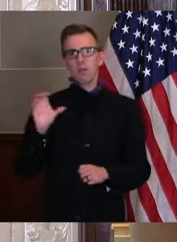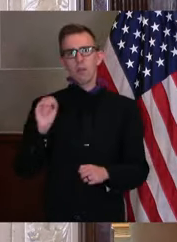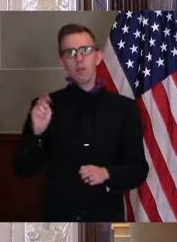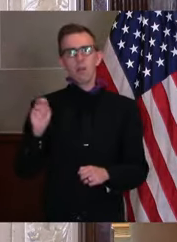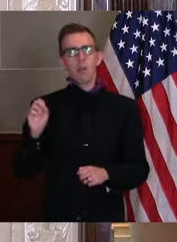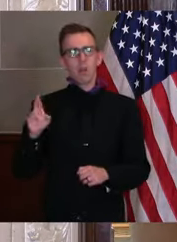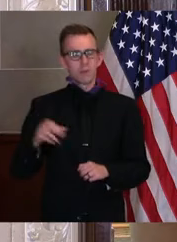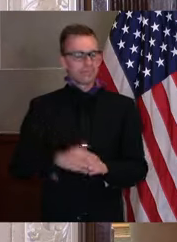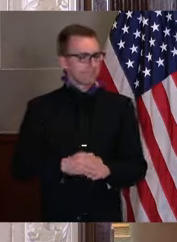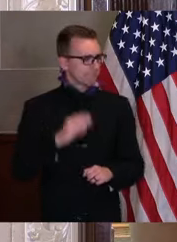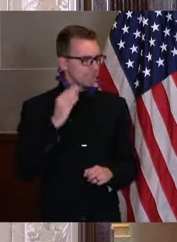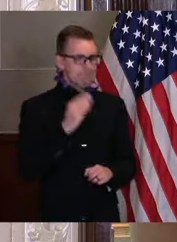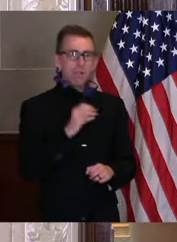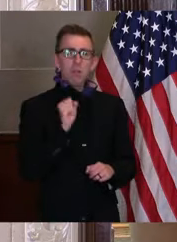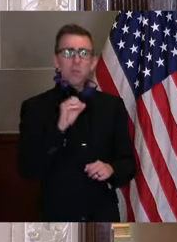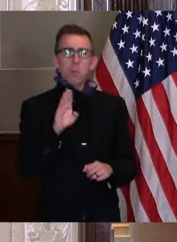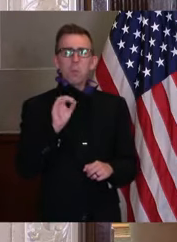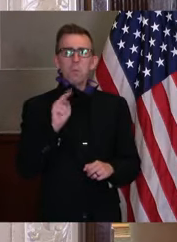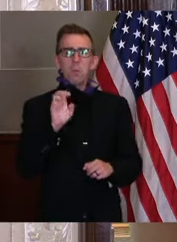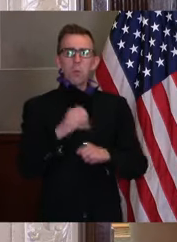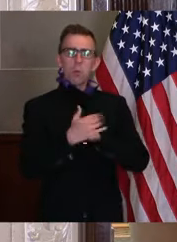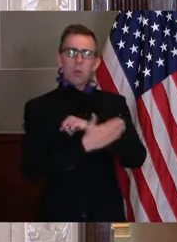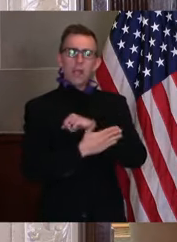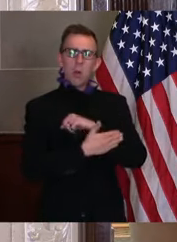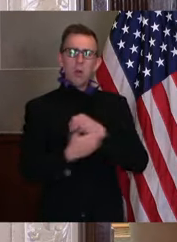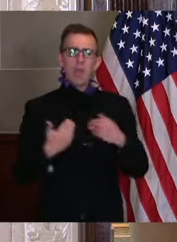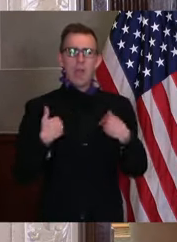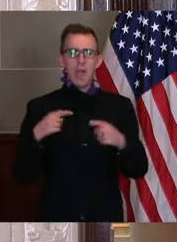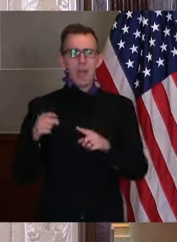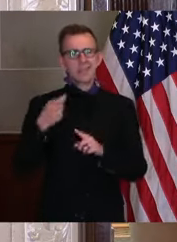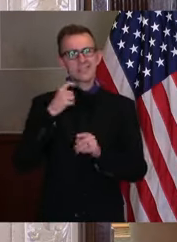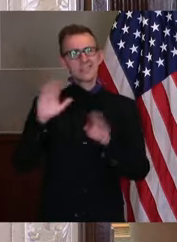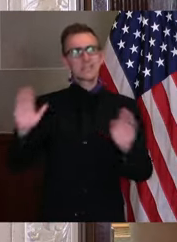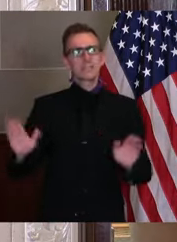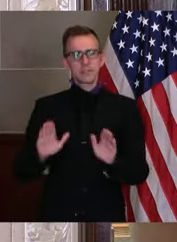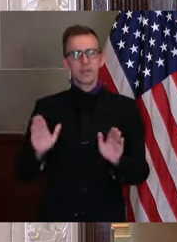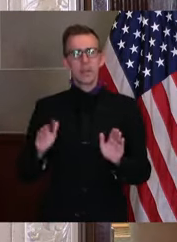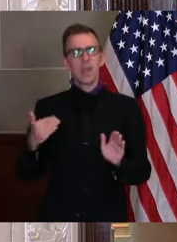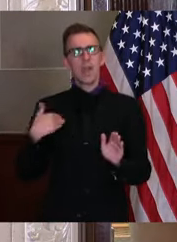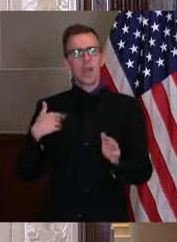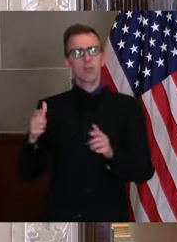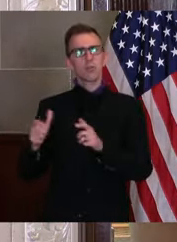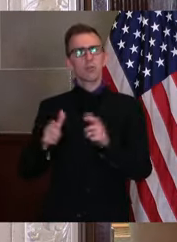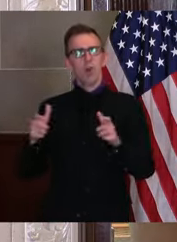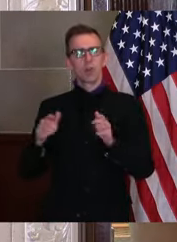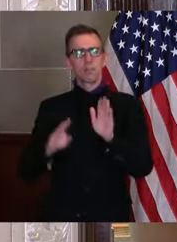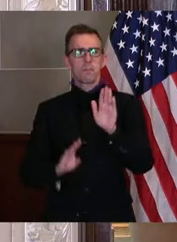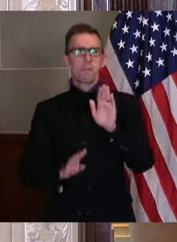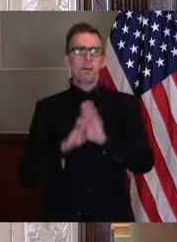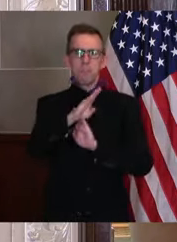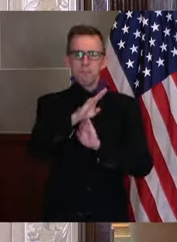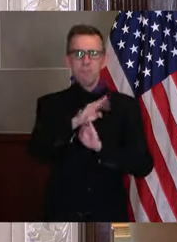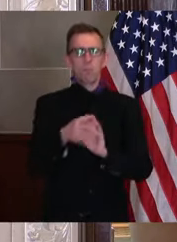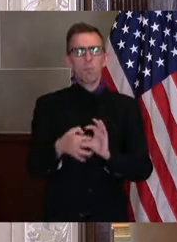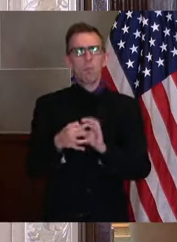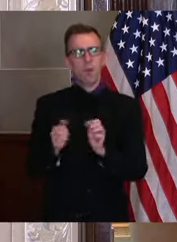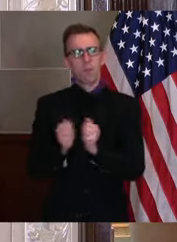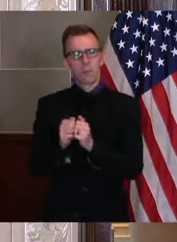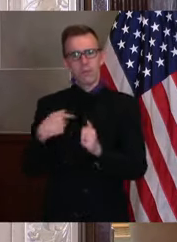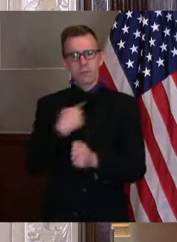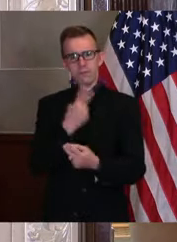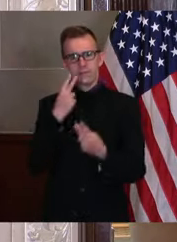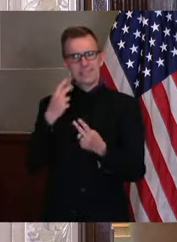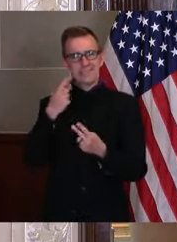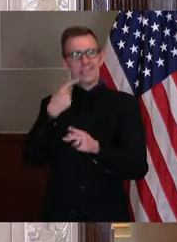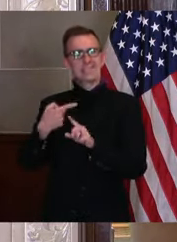Hi, Dr. Williams. Yes. So Boone County had, on Sunday, had a large jump just in relative to what we've seen in the